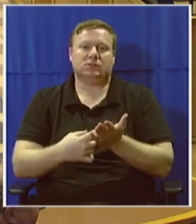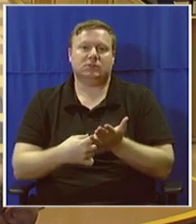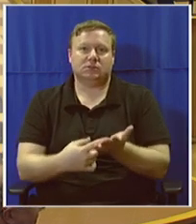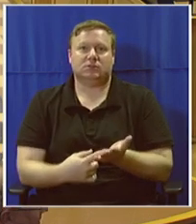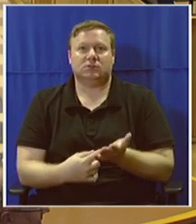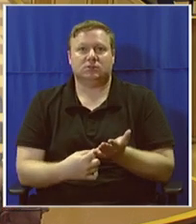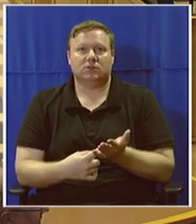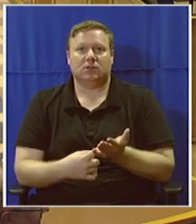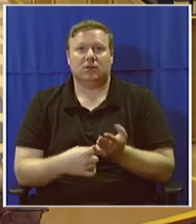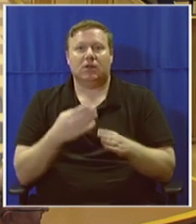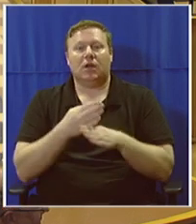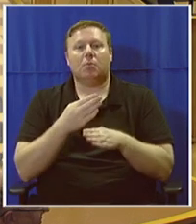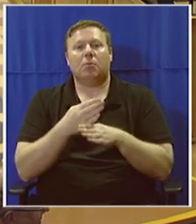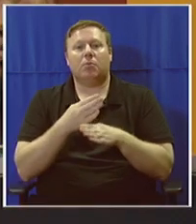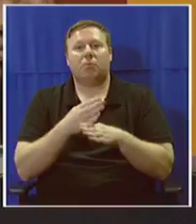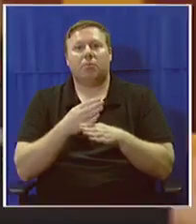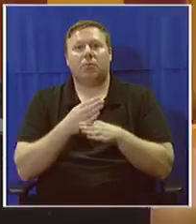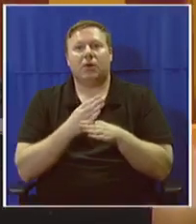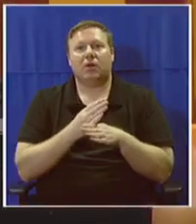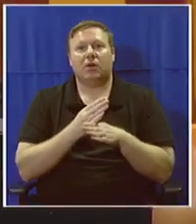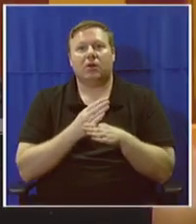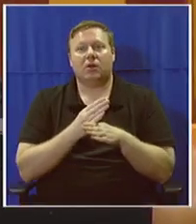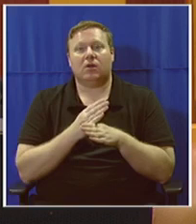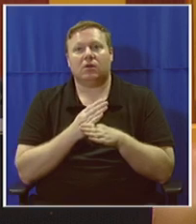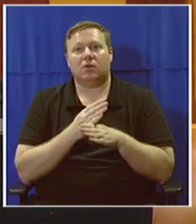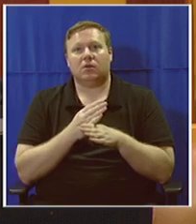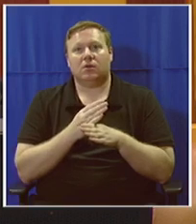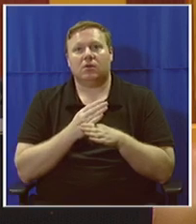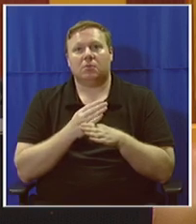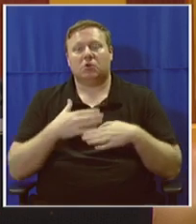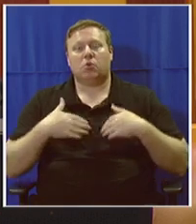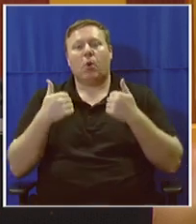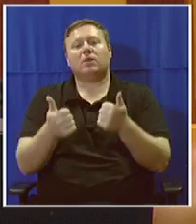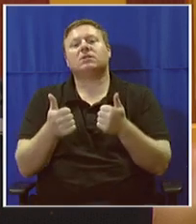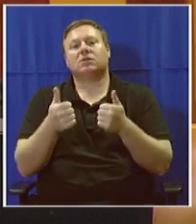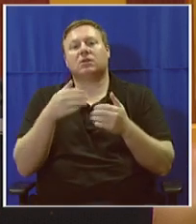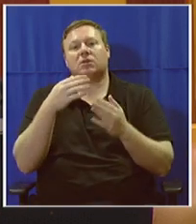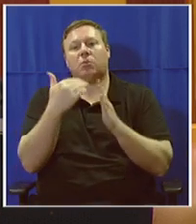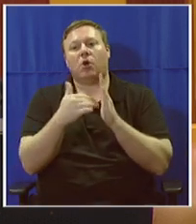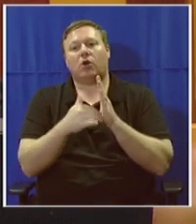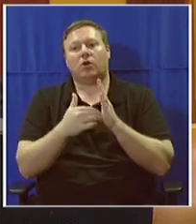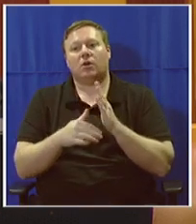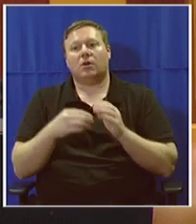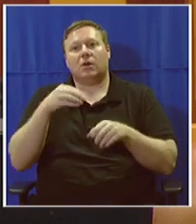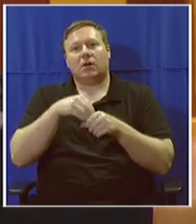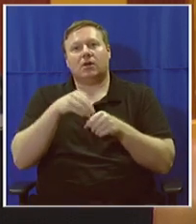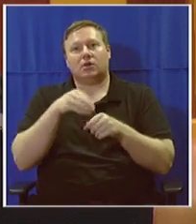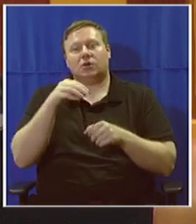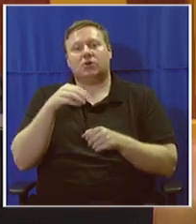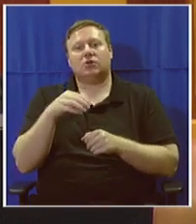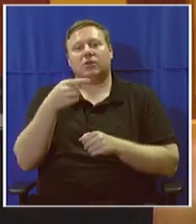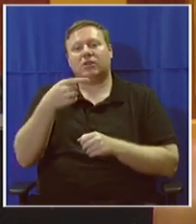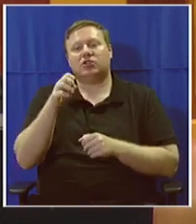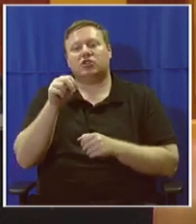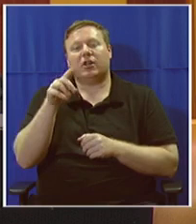wellness program that includes gender transformative training, which challenges gender norms for the prevention of gender-based violence and